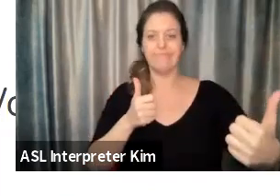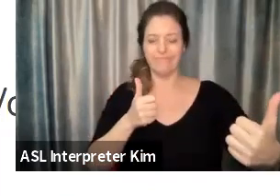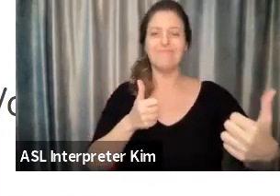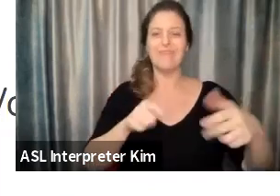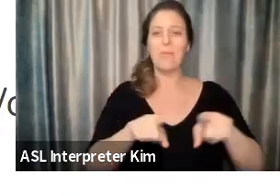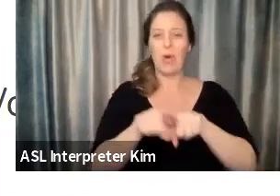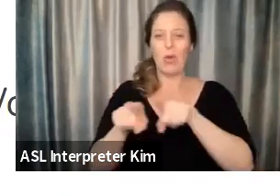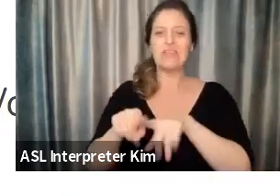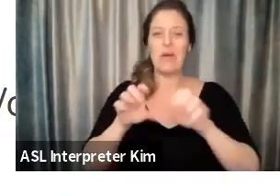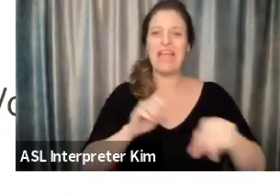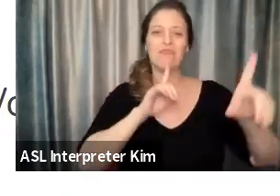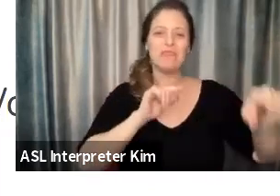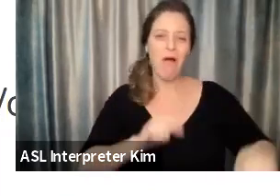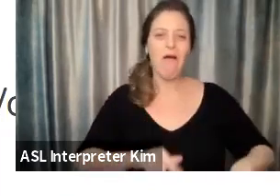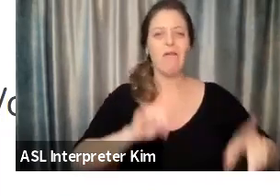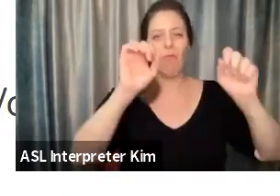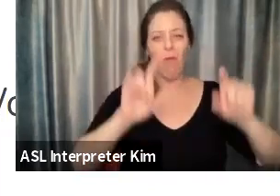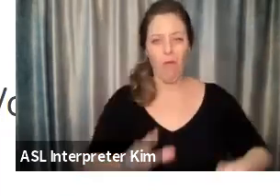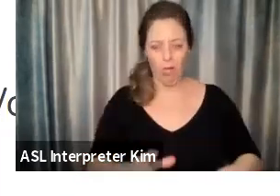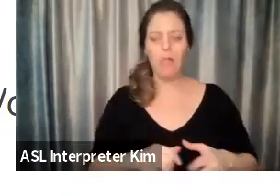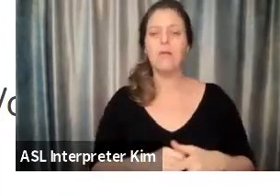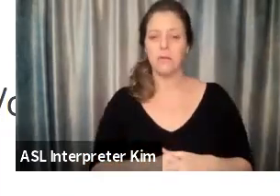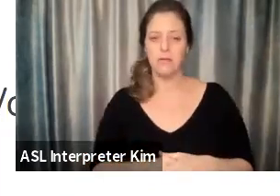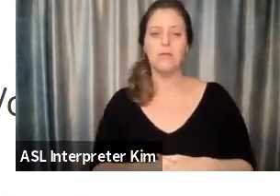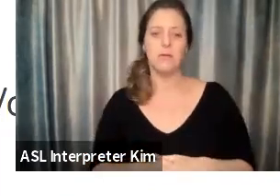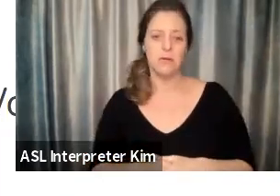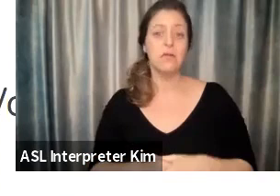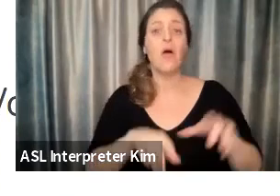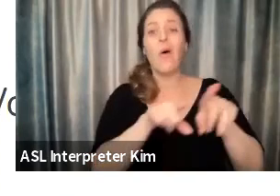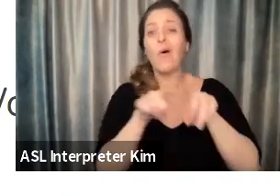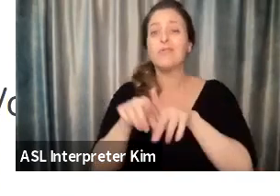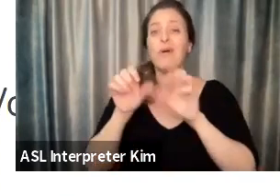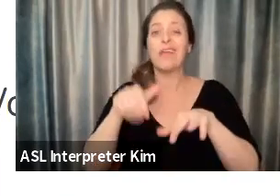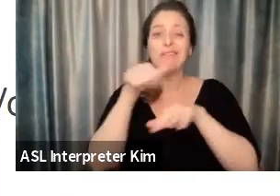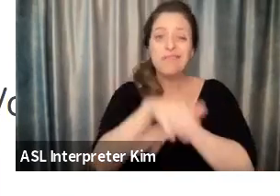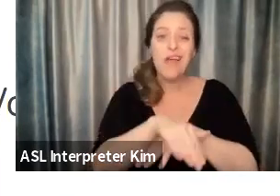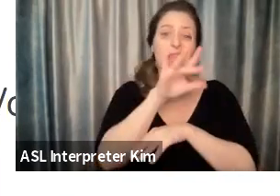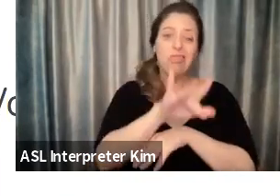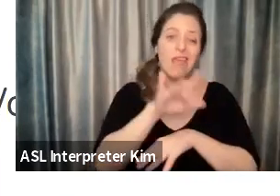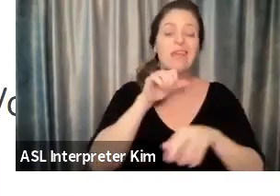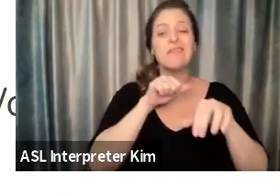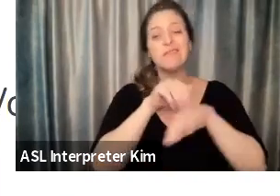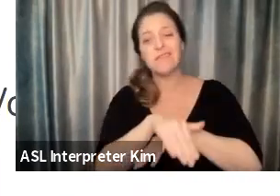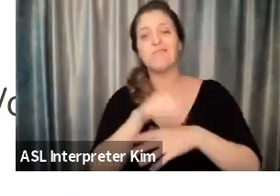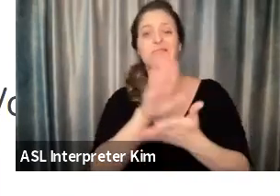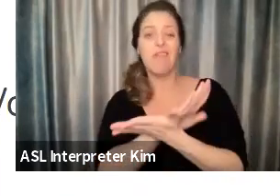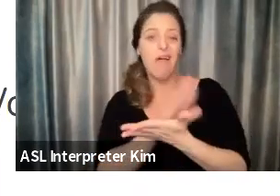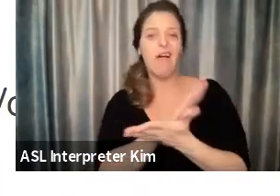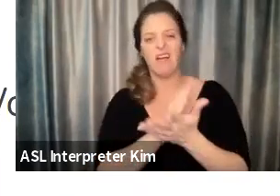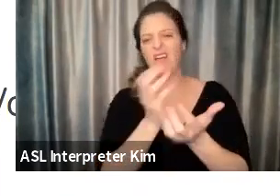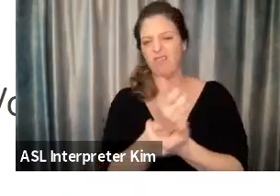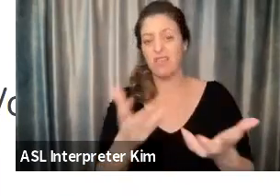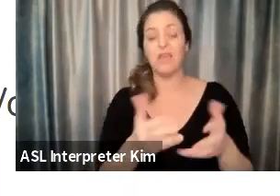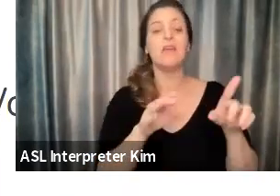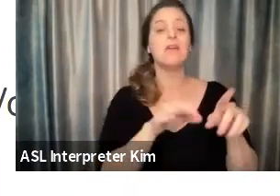the ability to provide fuller responses and links and documents if needed. We have our interpreter